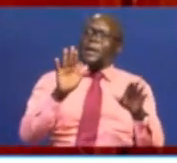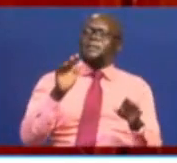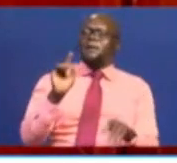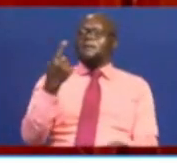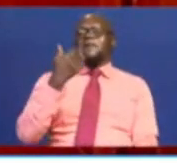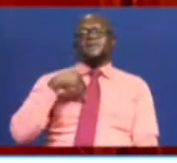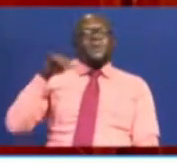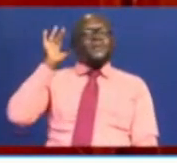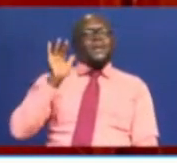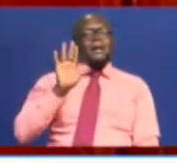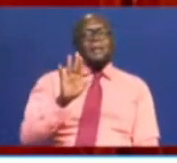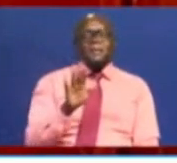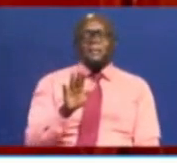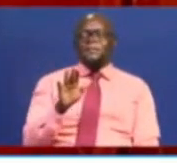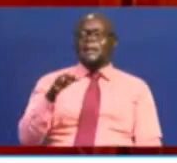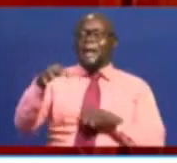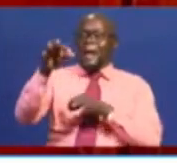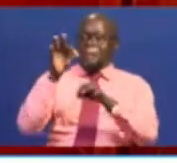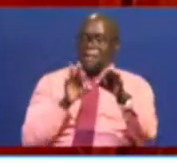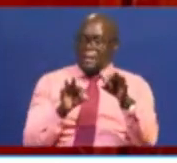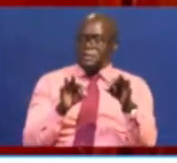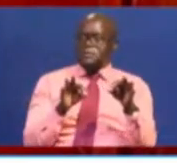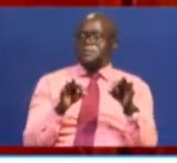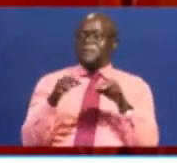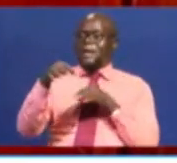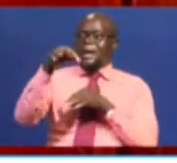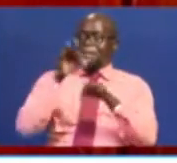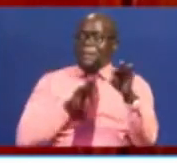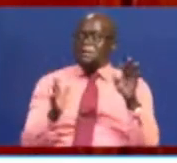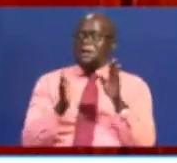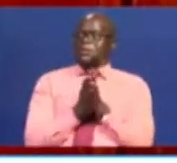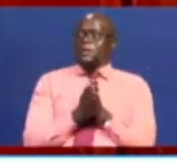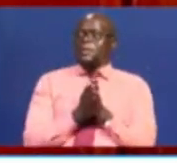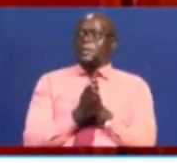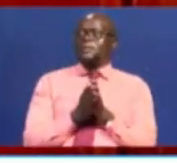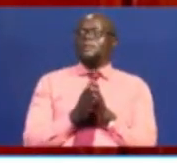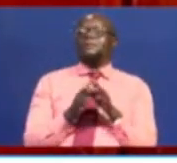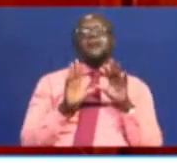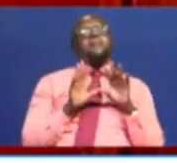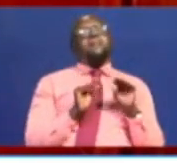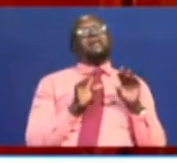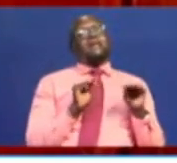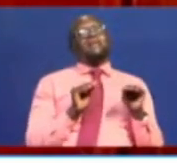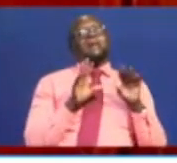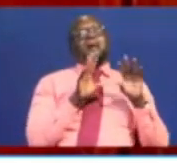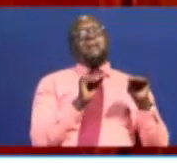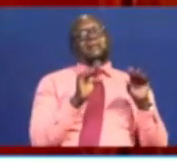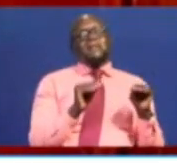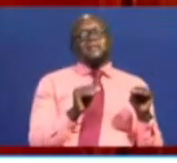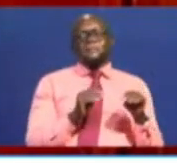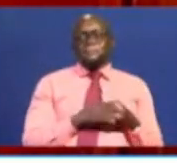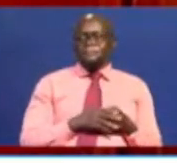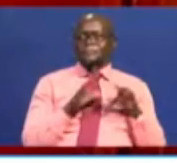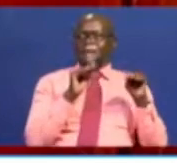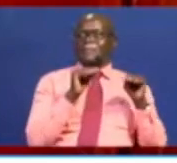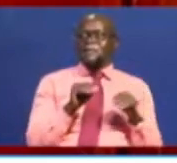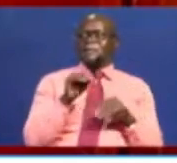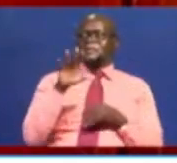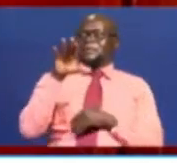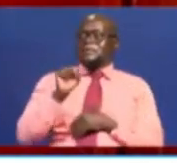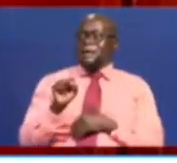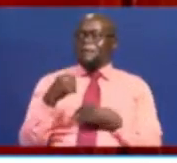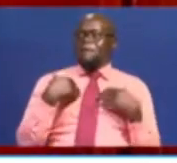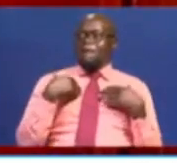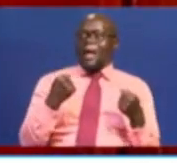him. Replace it. Replace it with massaging. With massaging the CS for